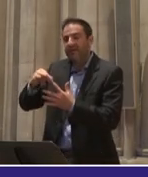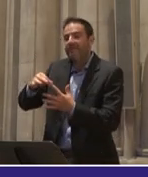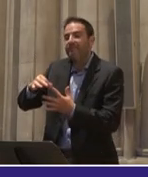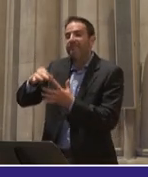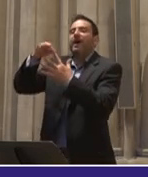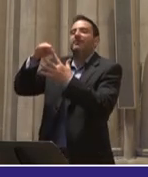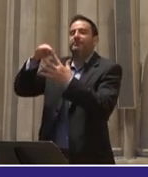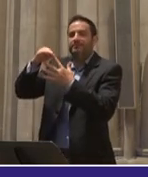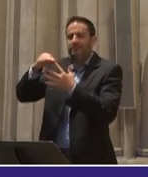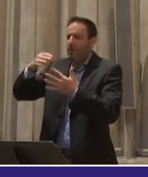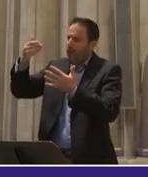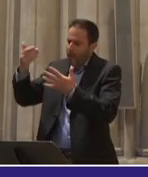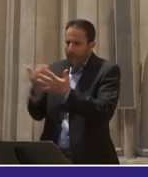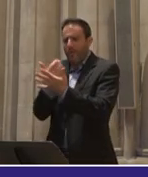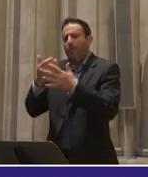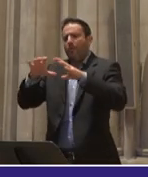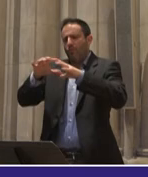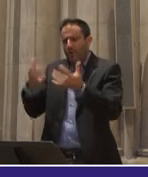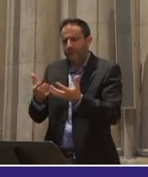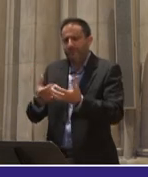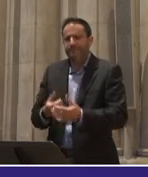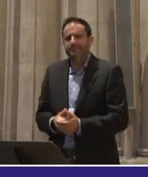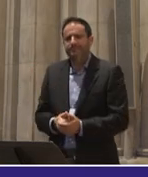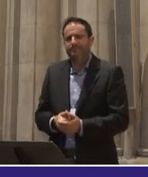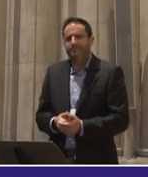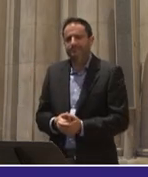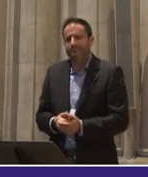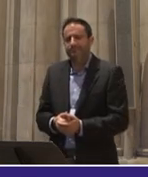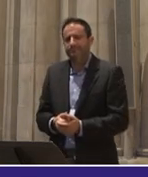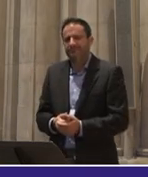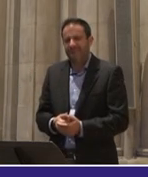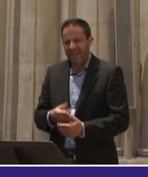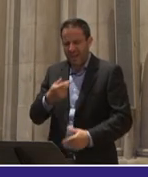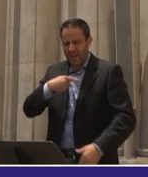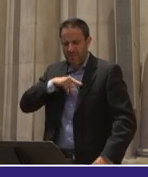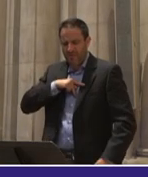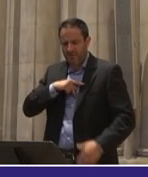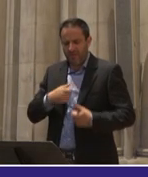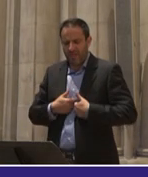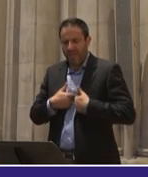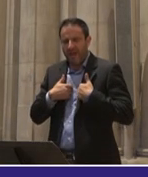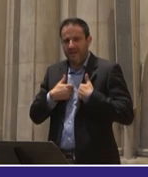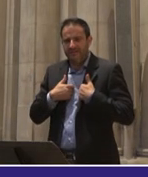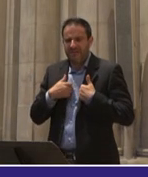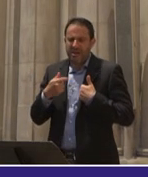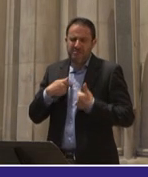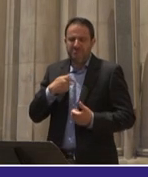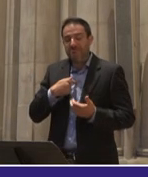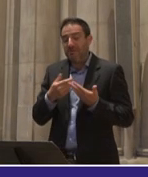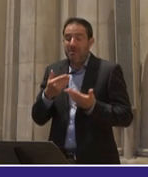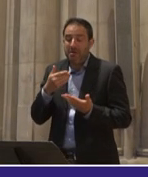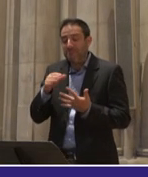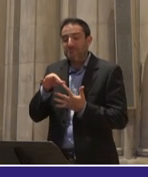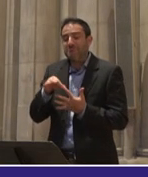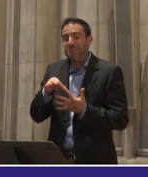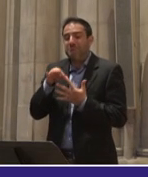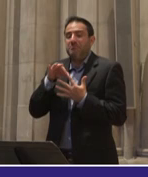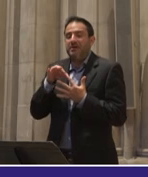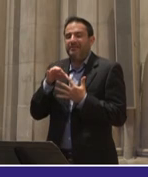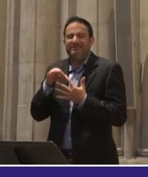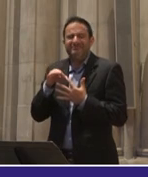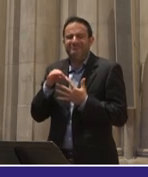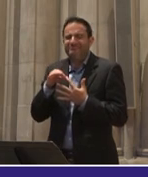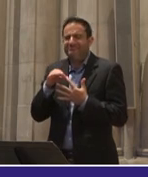them a new world. And in our personal lives, what we might discover about ourselves is generally